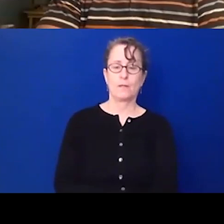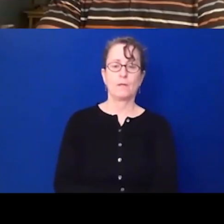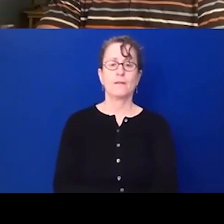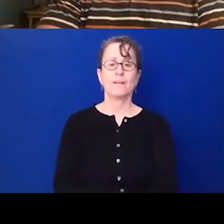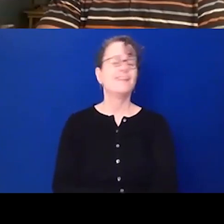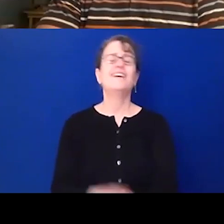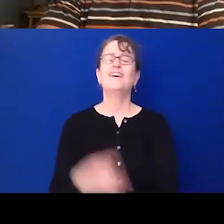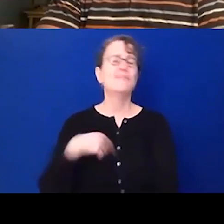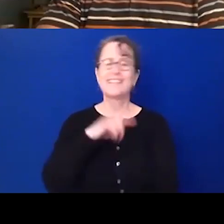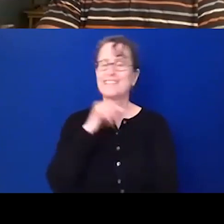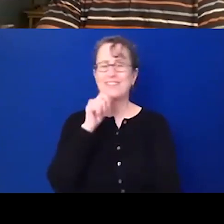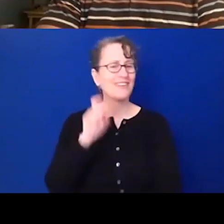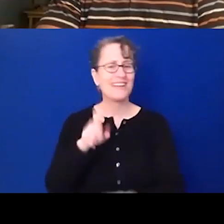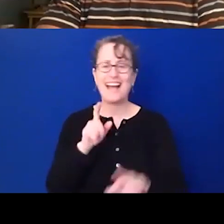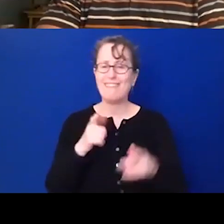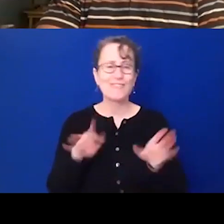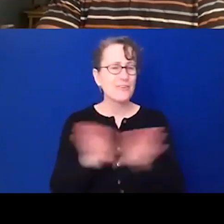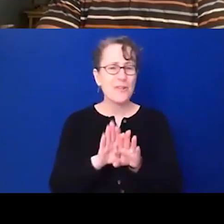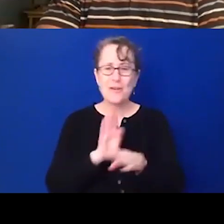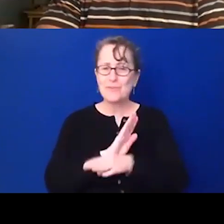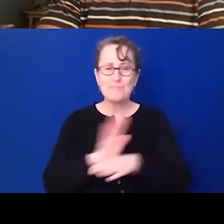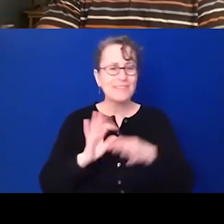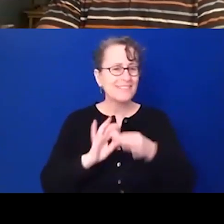as parking fund commissioners.